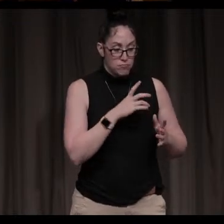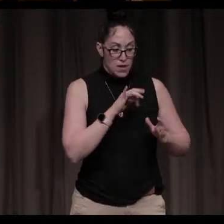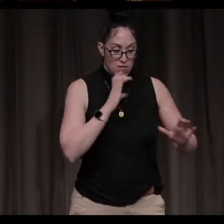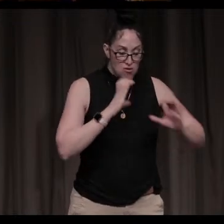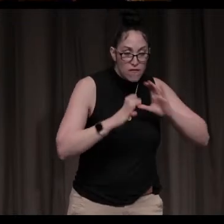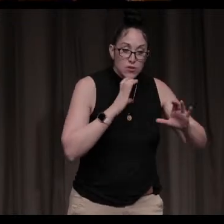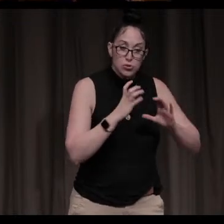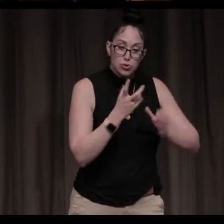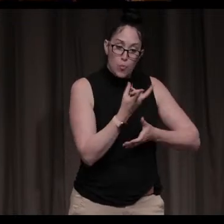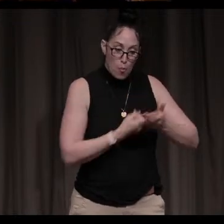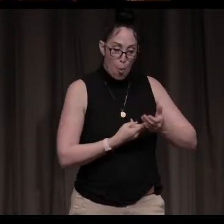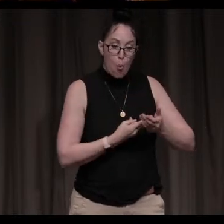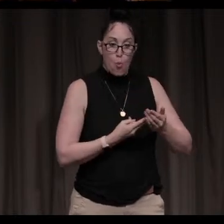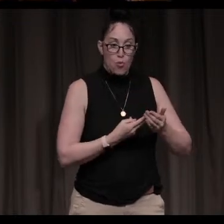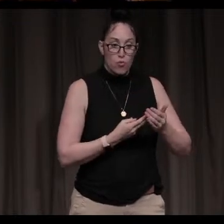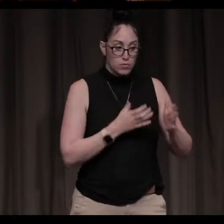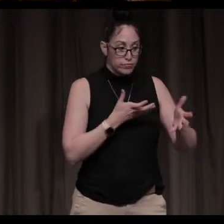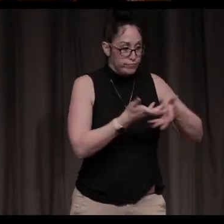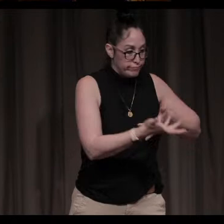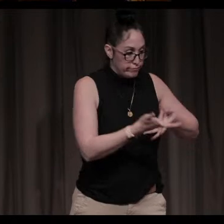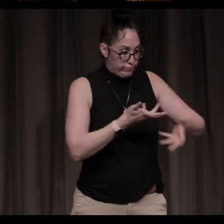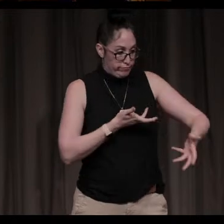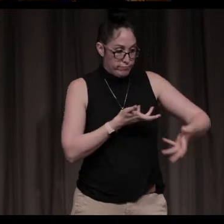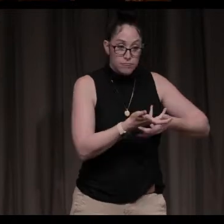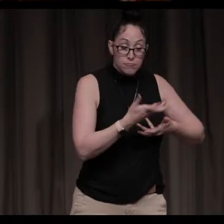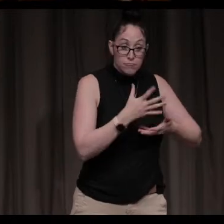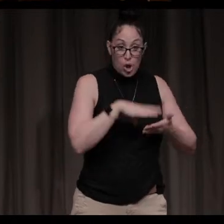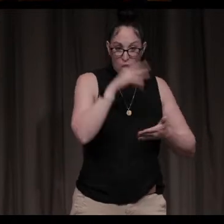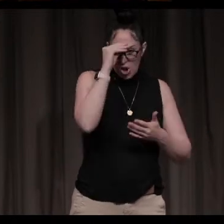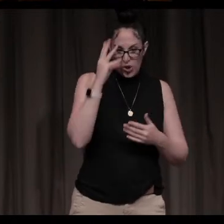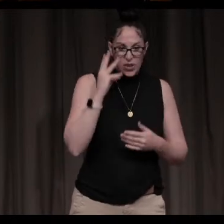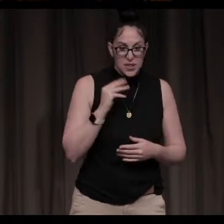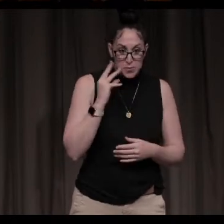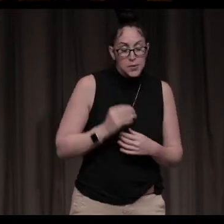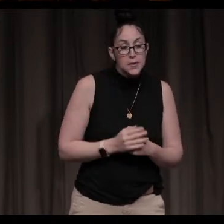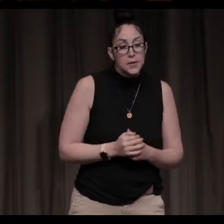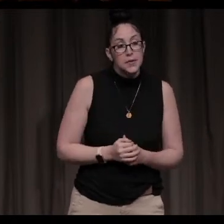two-way process, learning experience. I